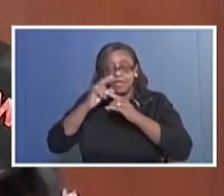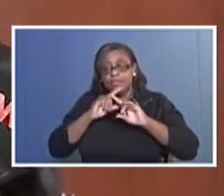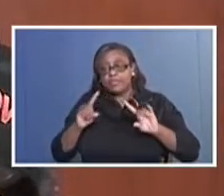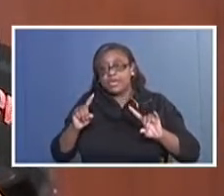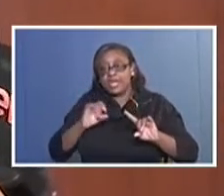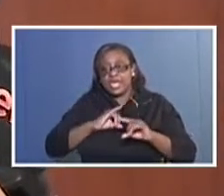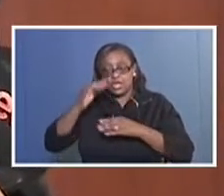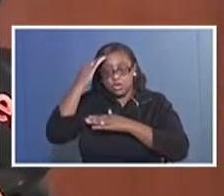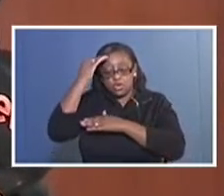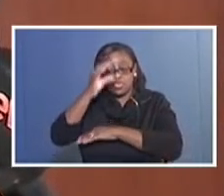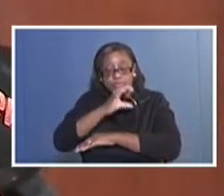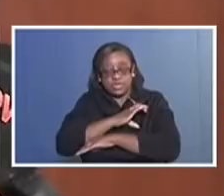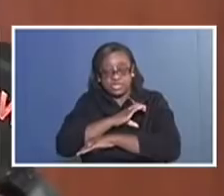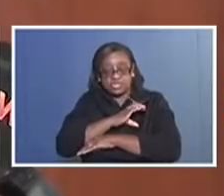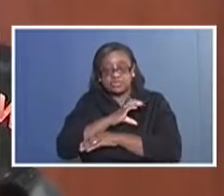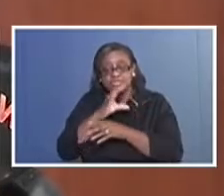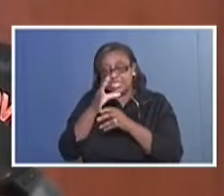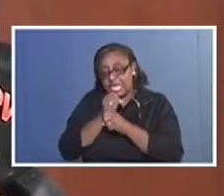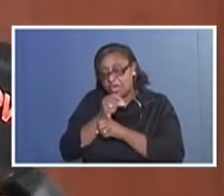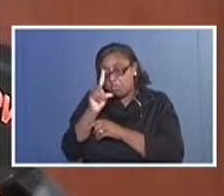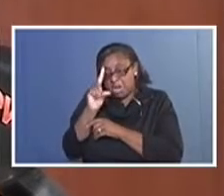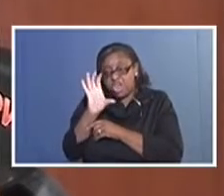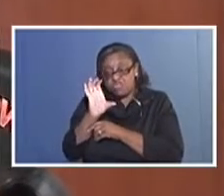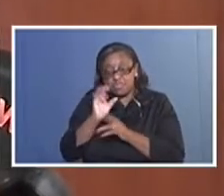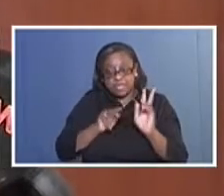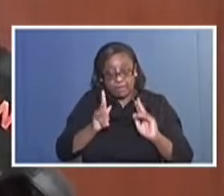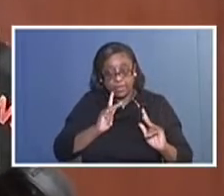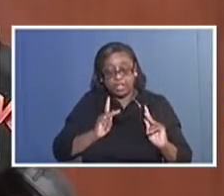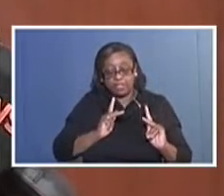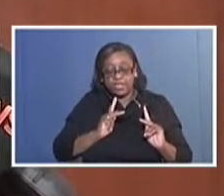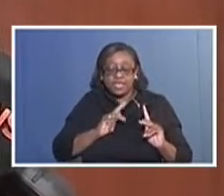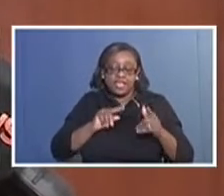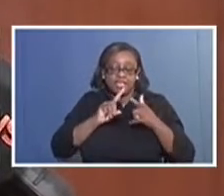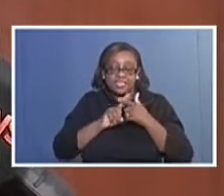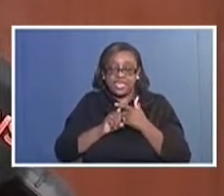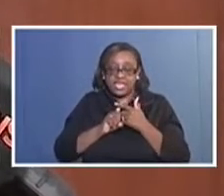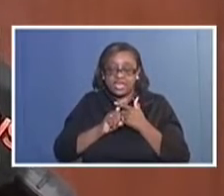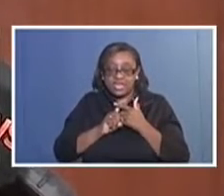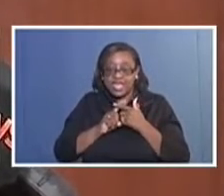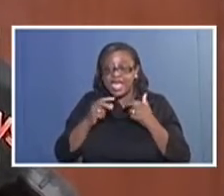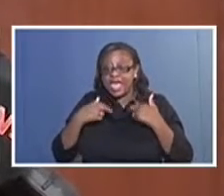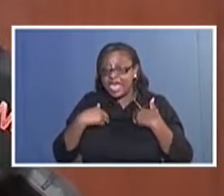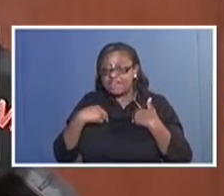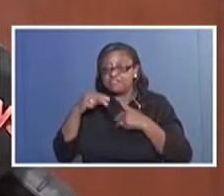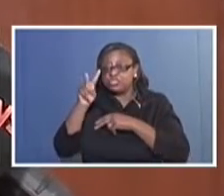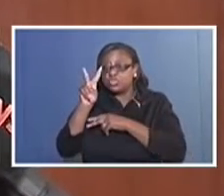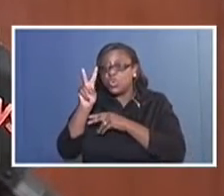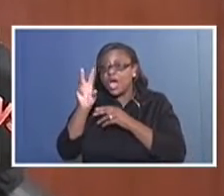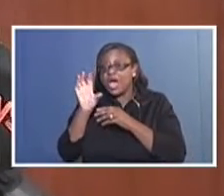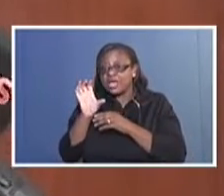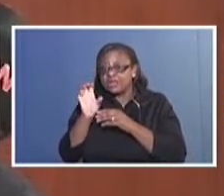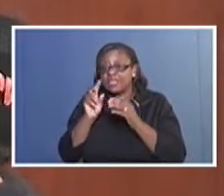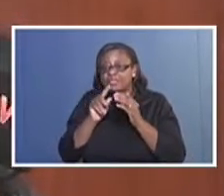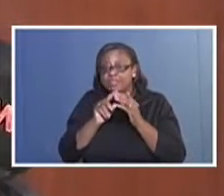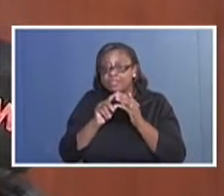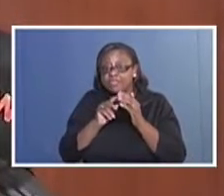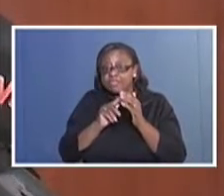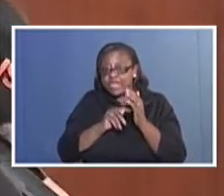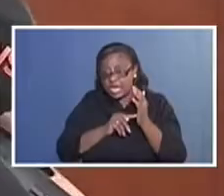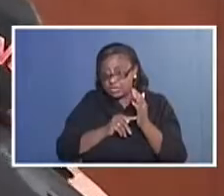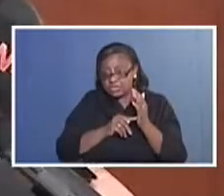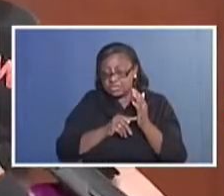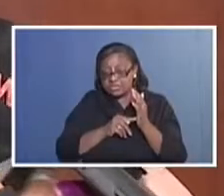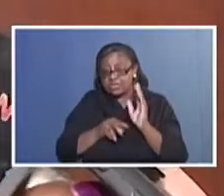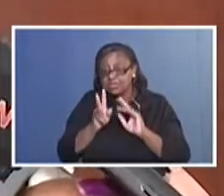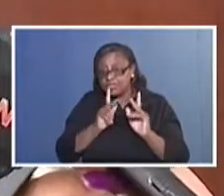the police are looking to recruit, I think, 100 people, and they have over 2,000 applicants. And you have a